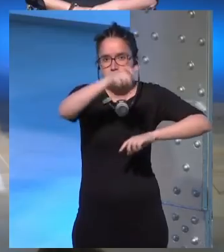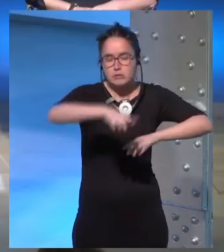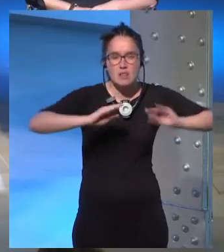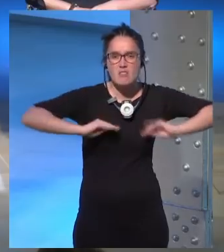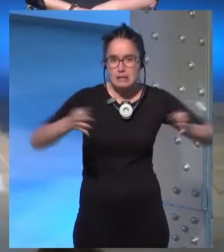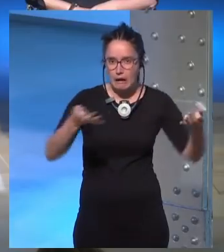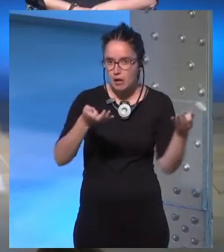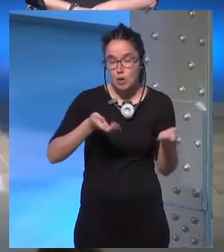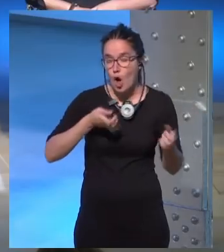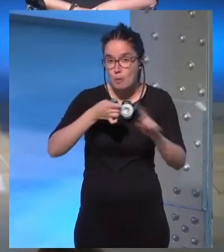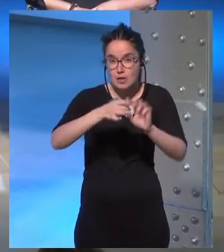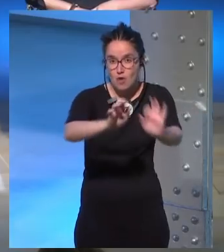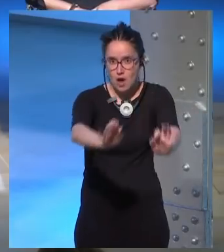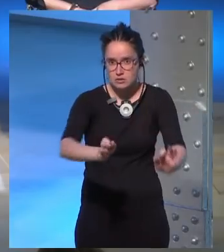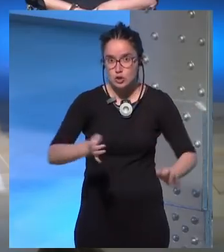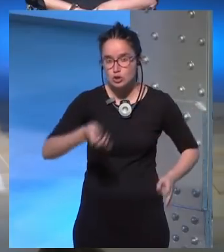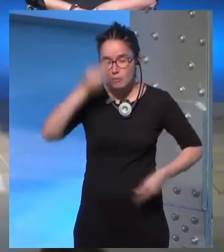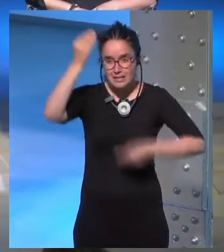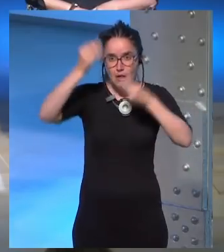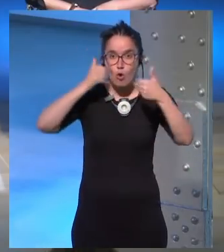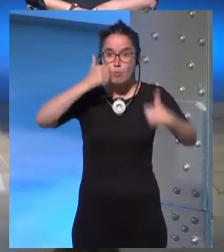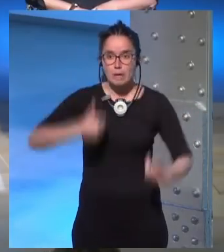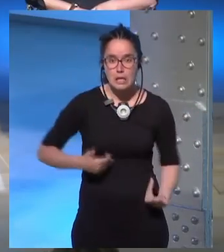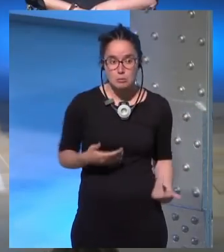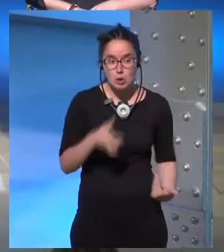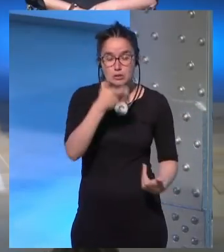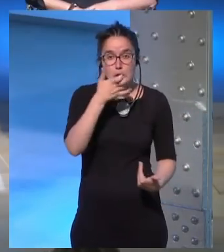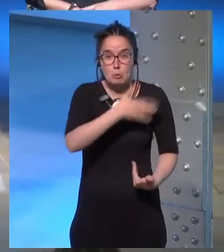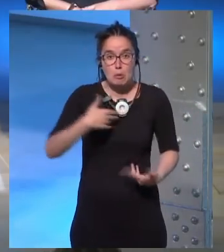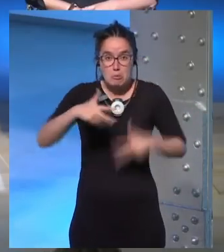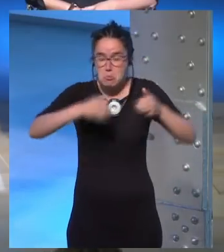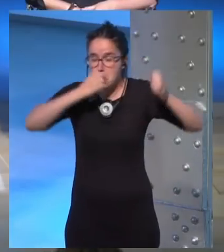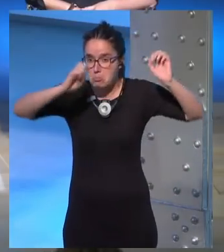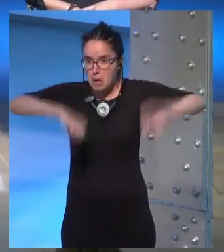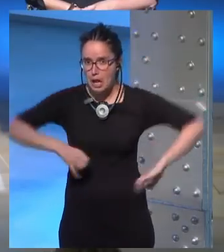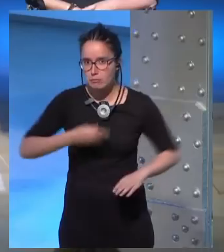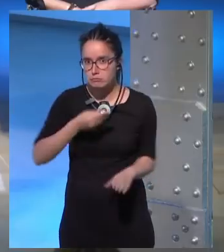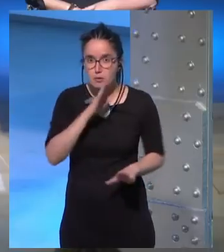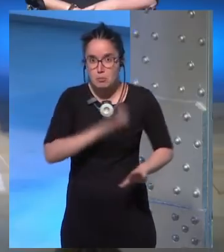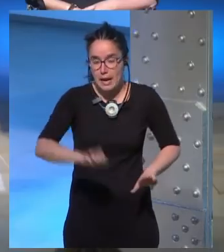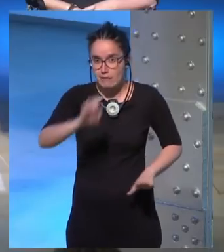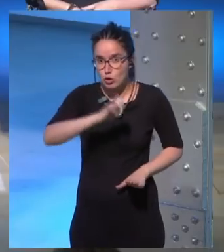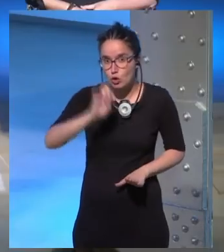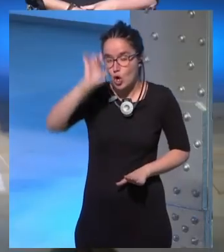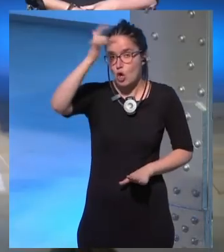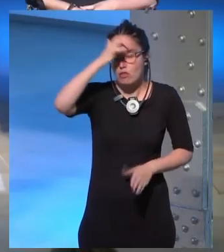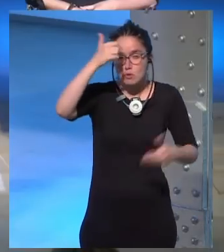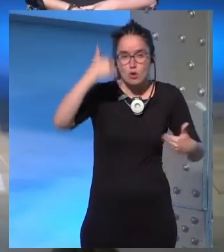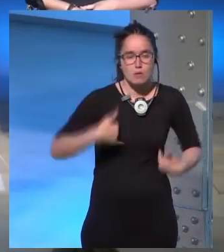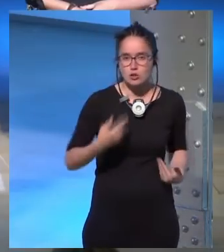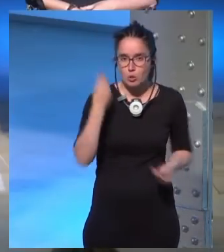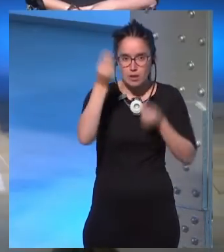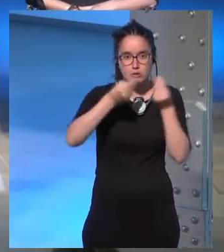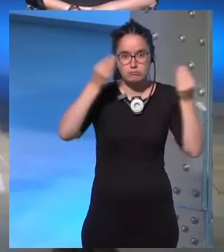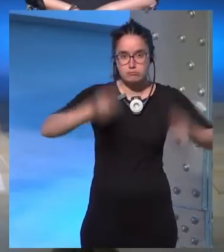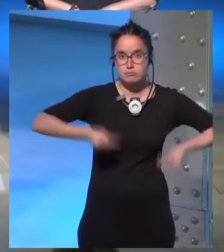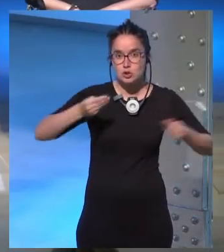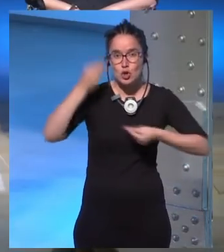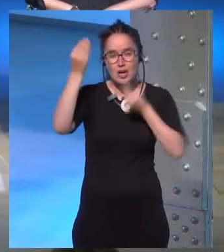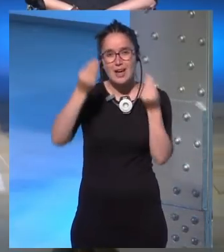was for them to be human, because I found that fascinating. And I think it's much easier to say, well, they're